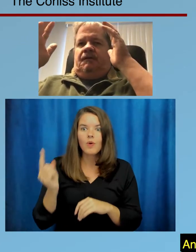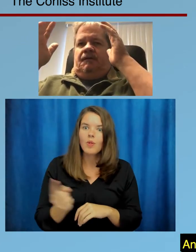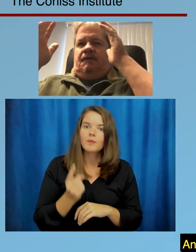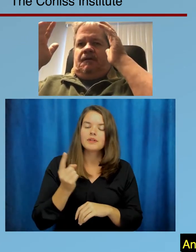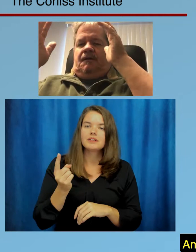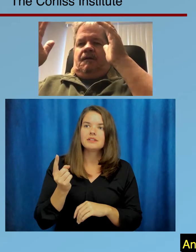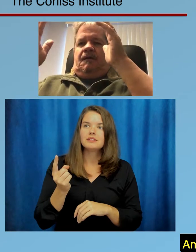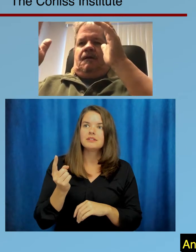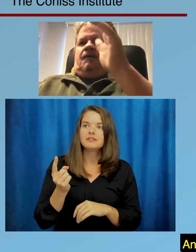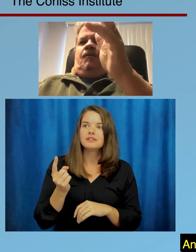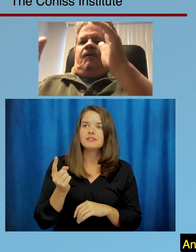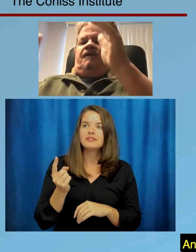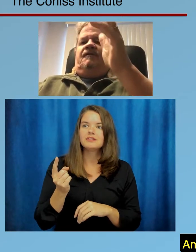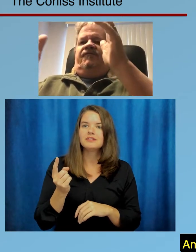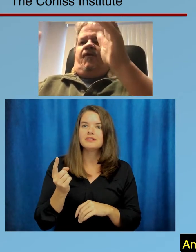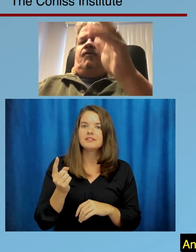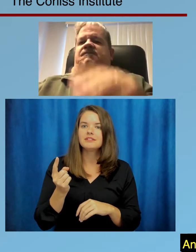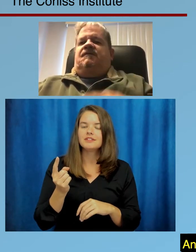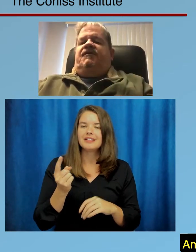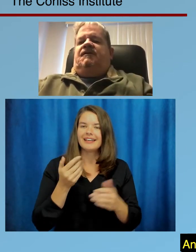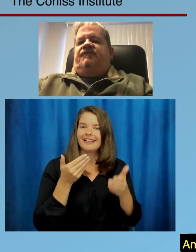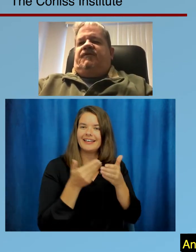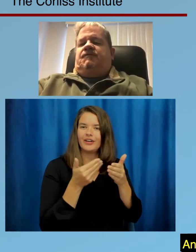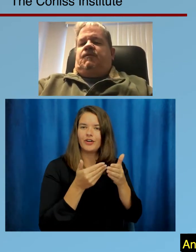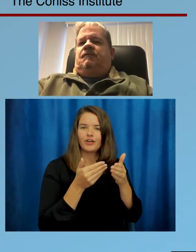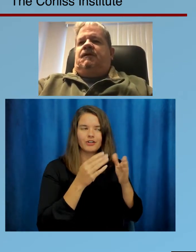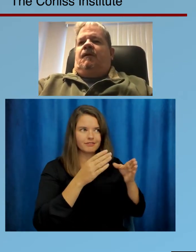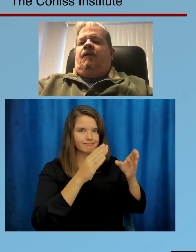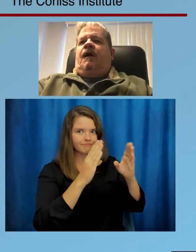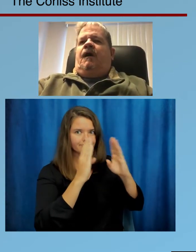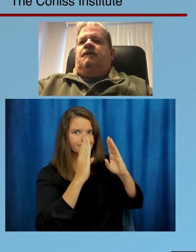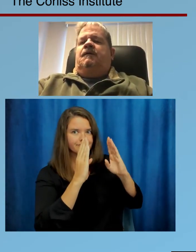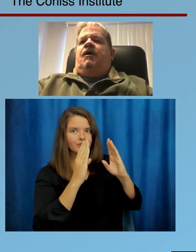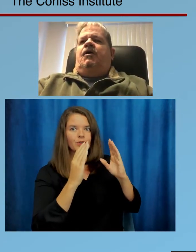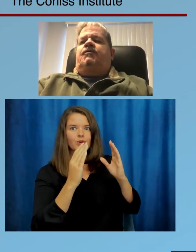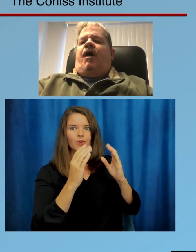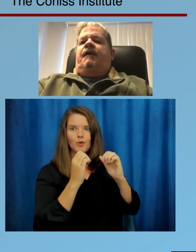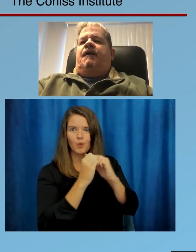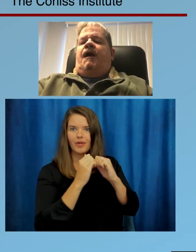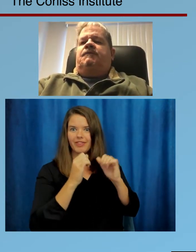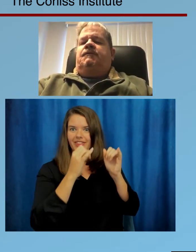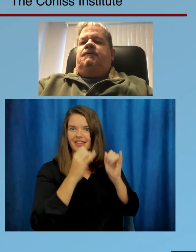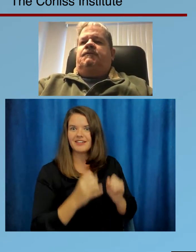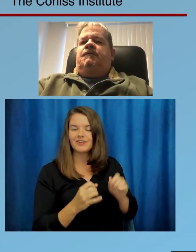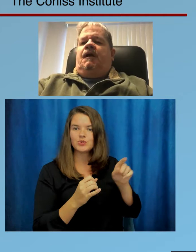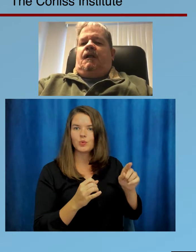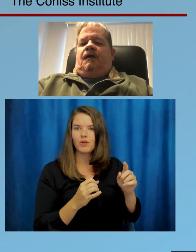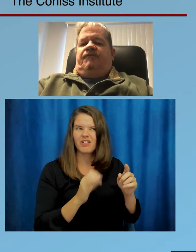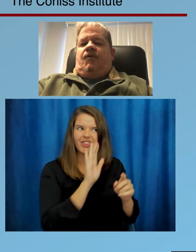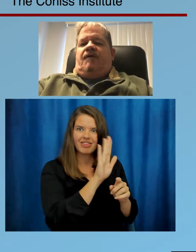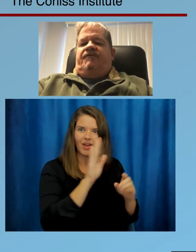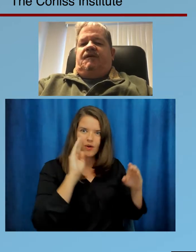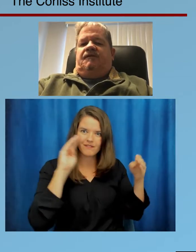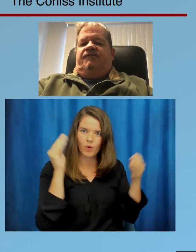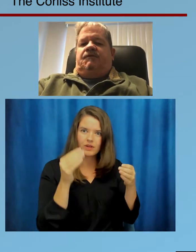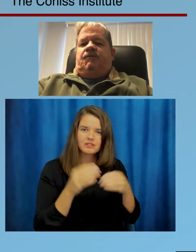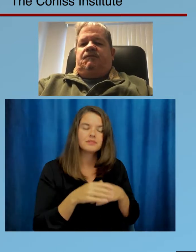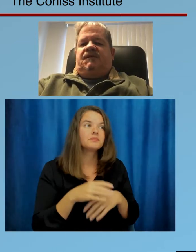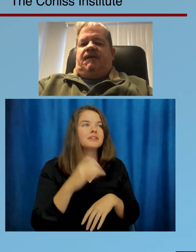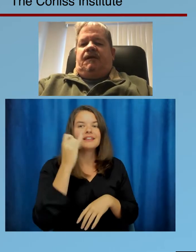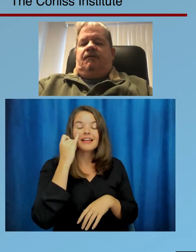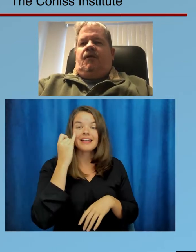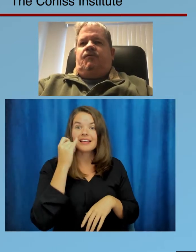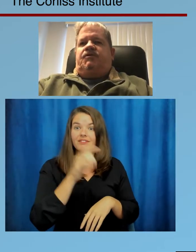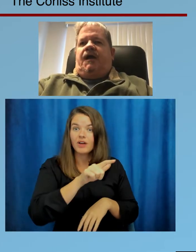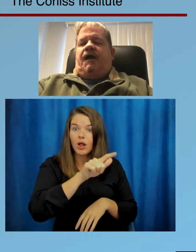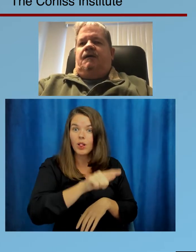be within focus of the individual. Try not to, like if you have the individual